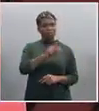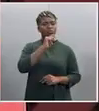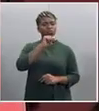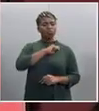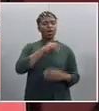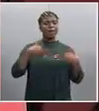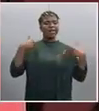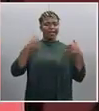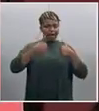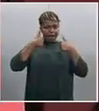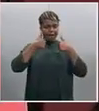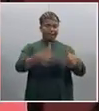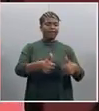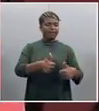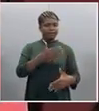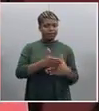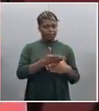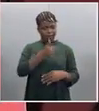ipila more than yesterday.